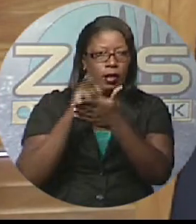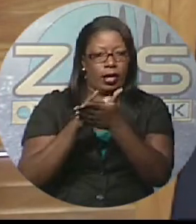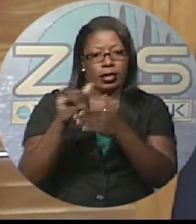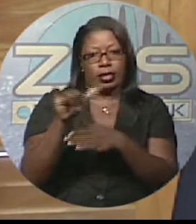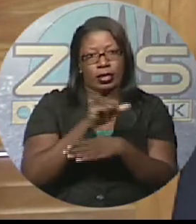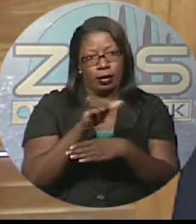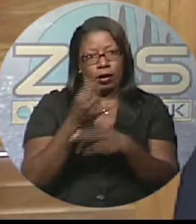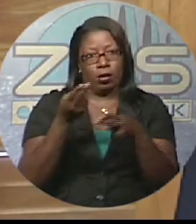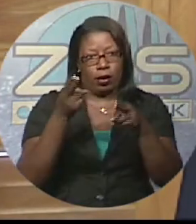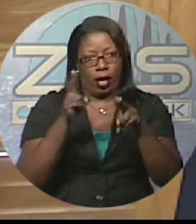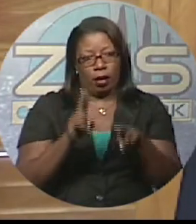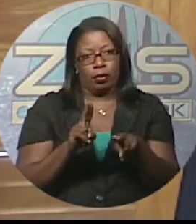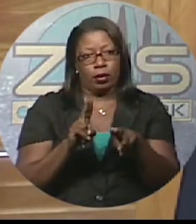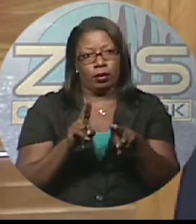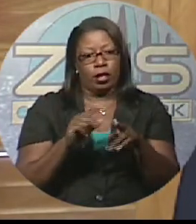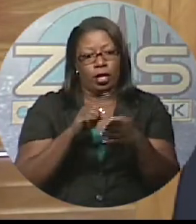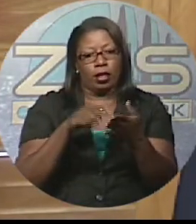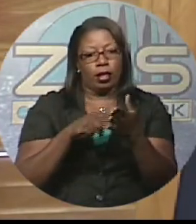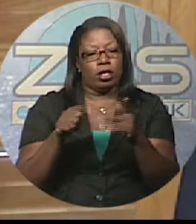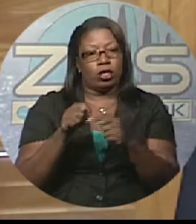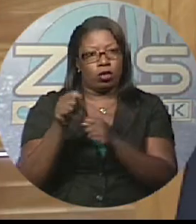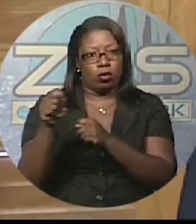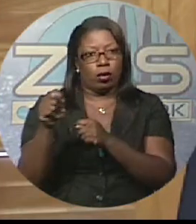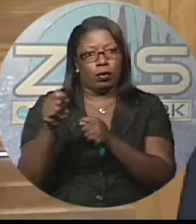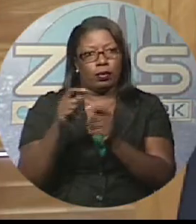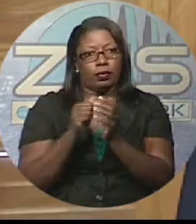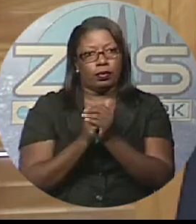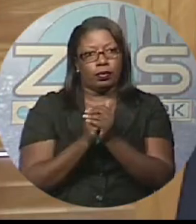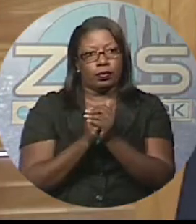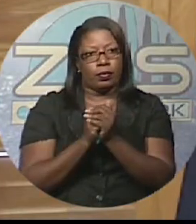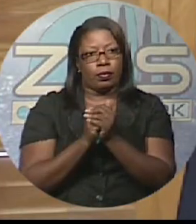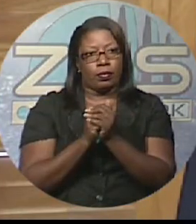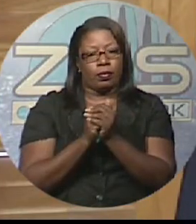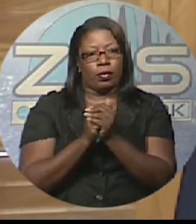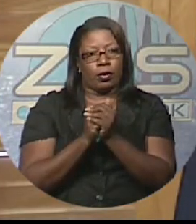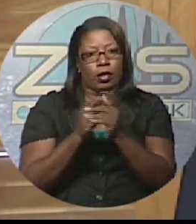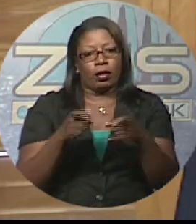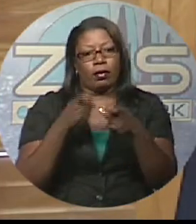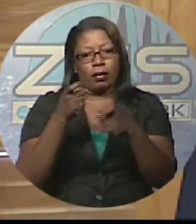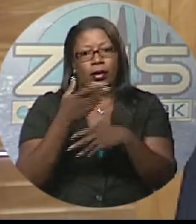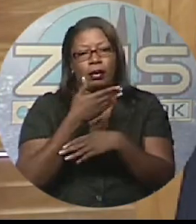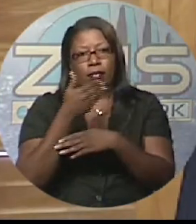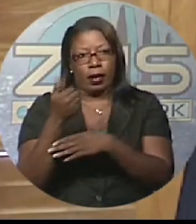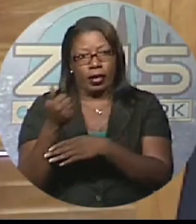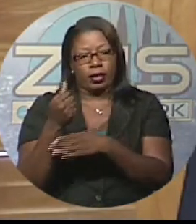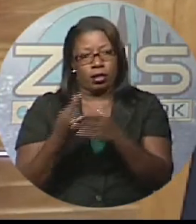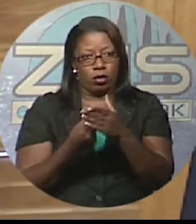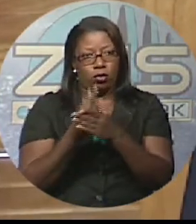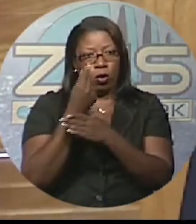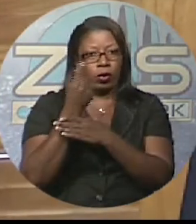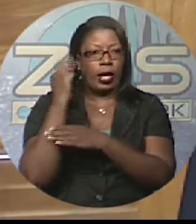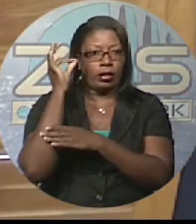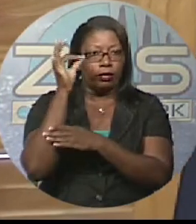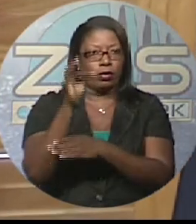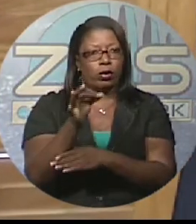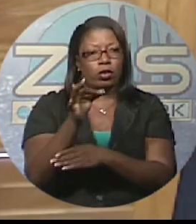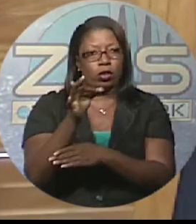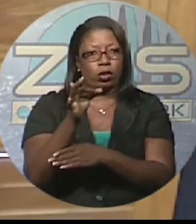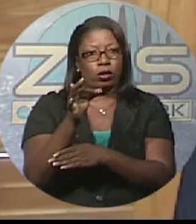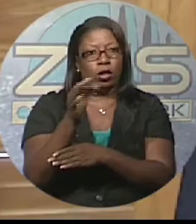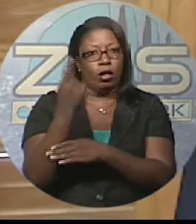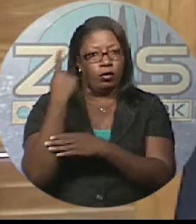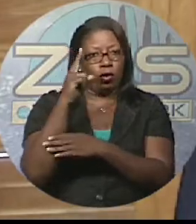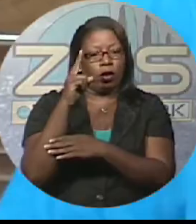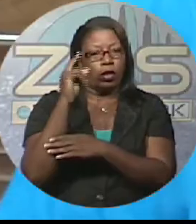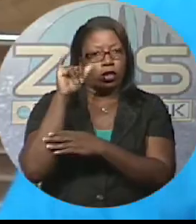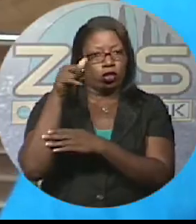thing will occur during this trip. So we wish the ladies all the best and for the continued growth and future of the Junior Baseball